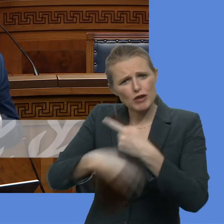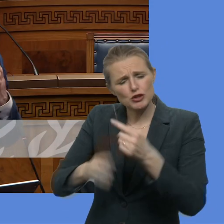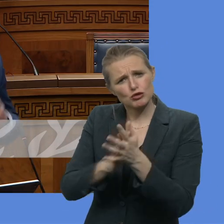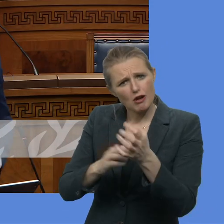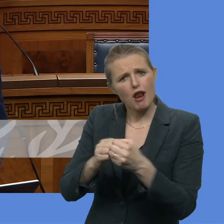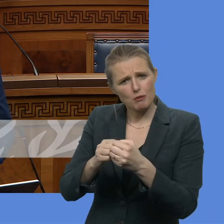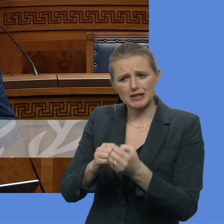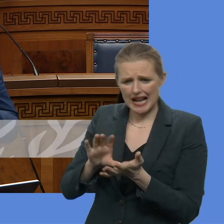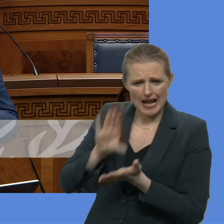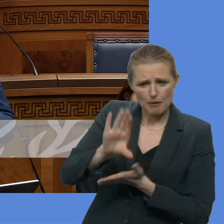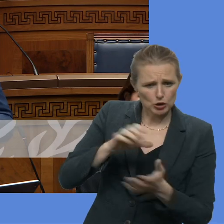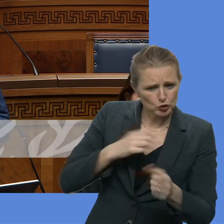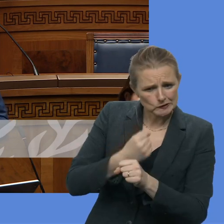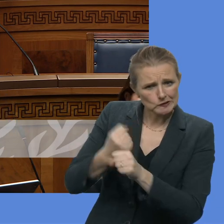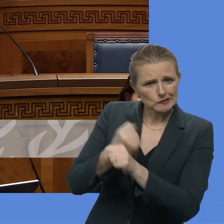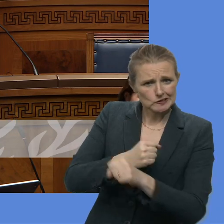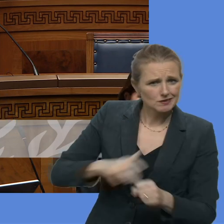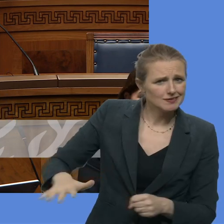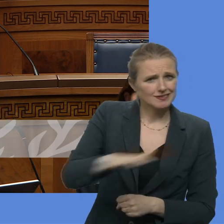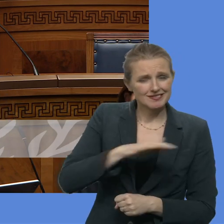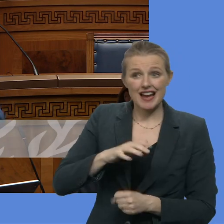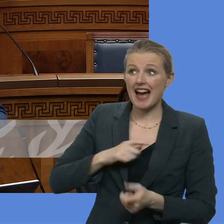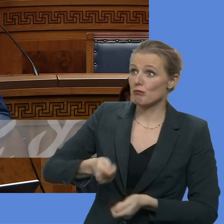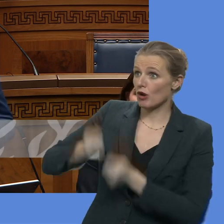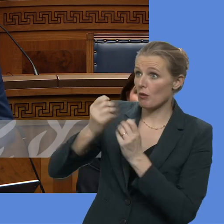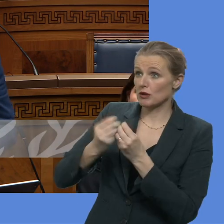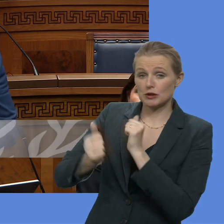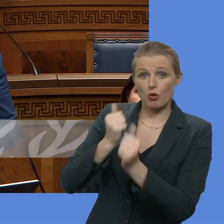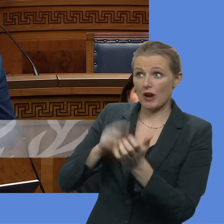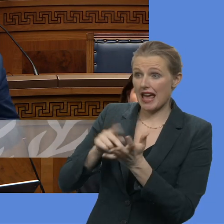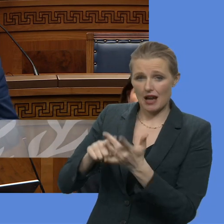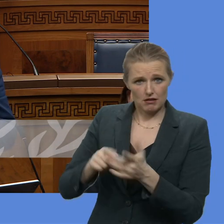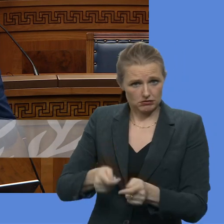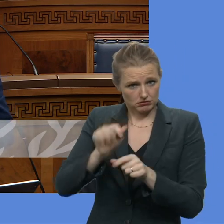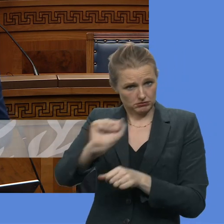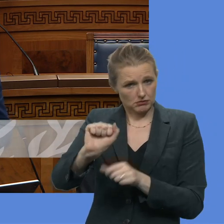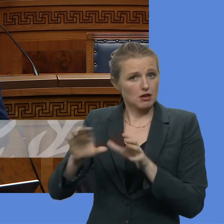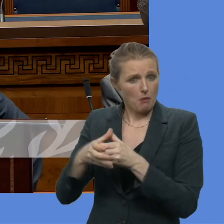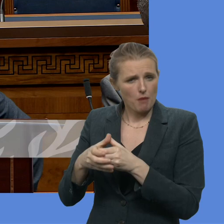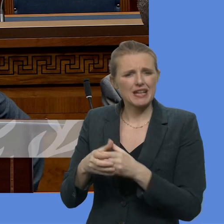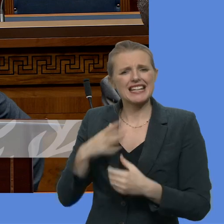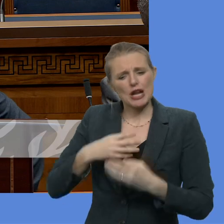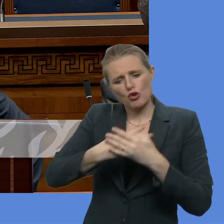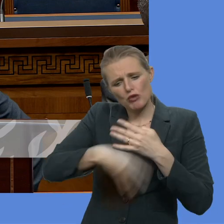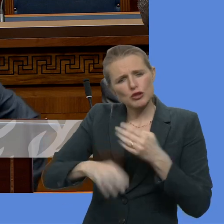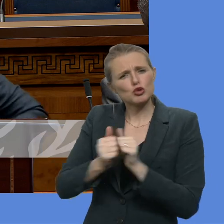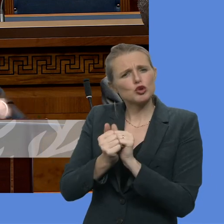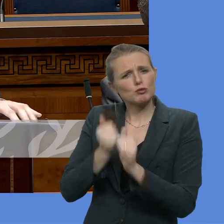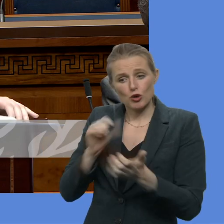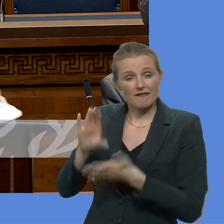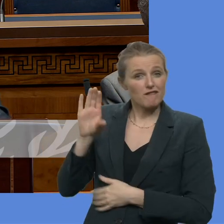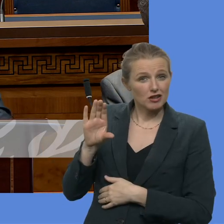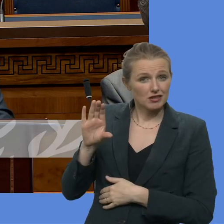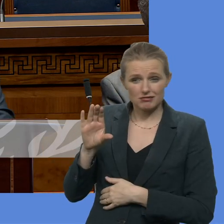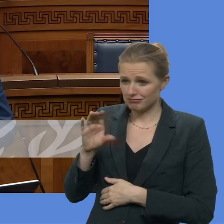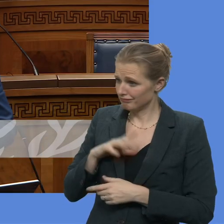capital availability. I've previously raised with Sport NI and his own department around creating a grassroots sports fund that would be open to all